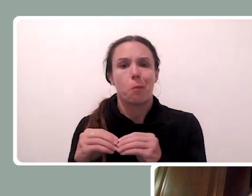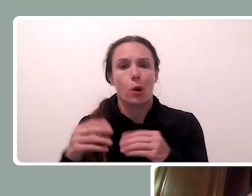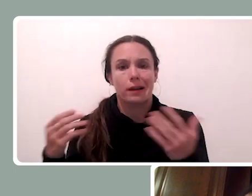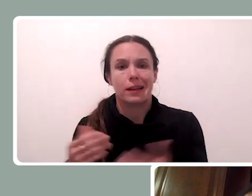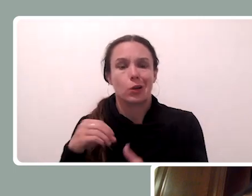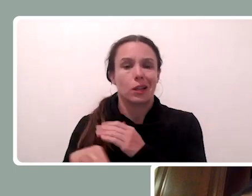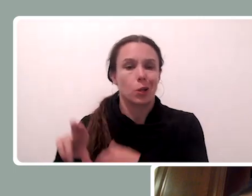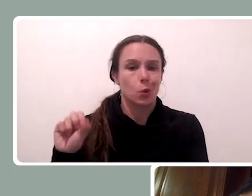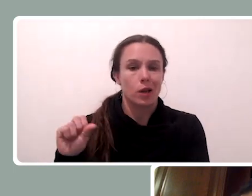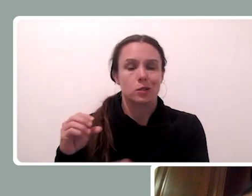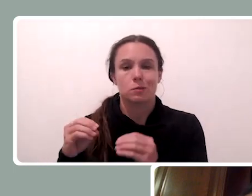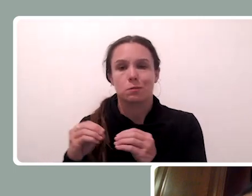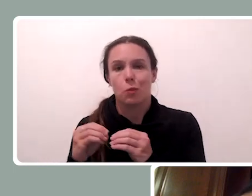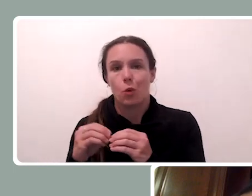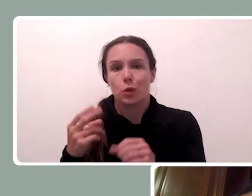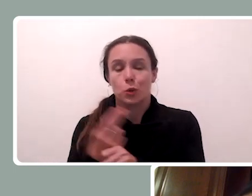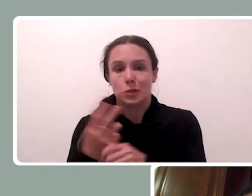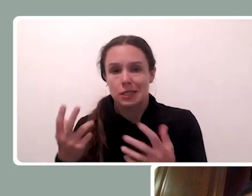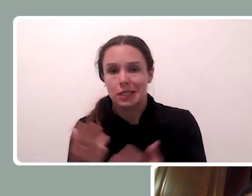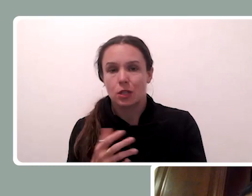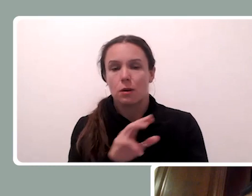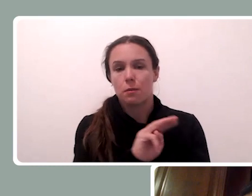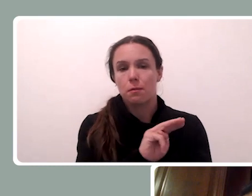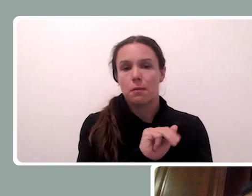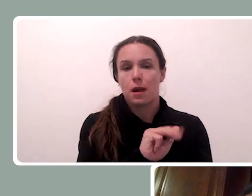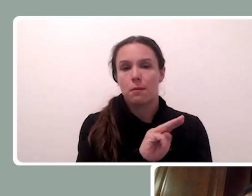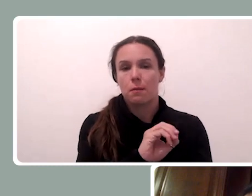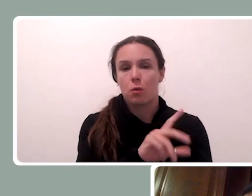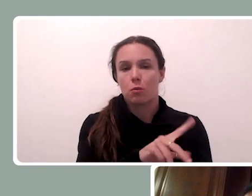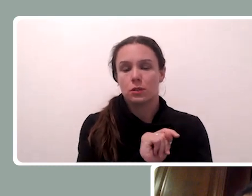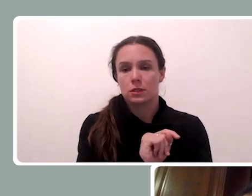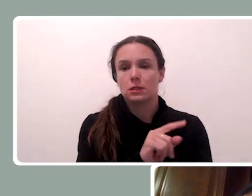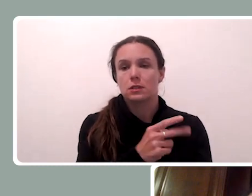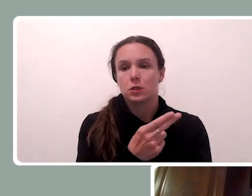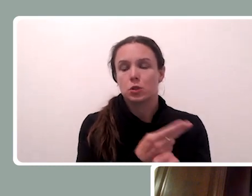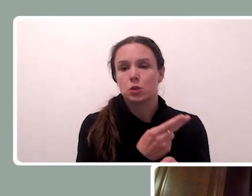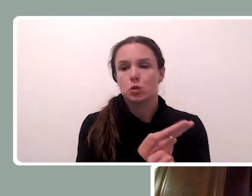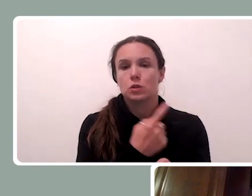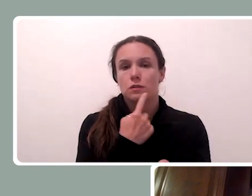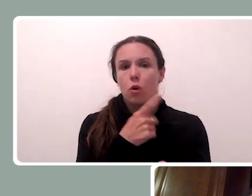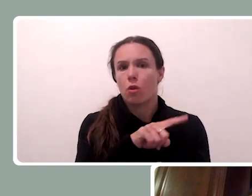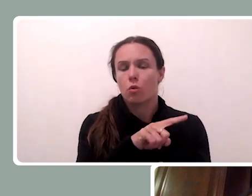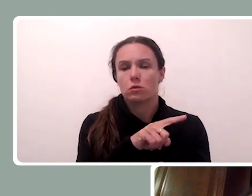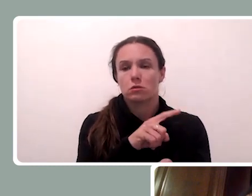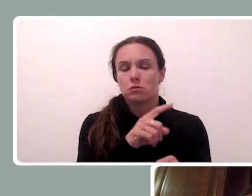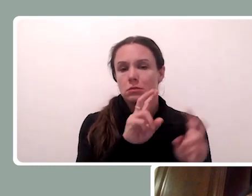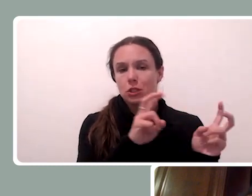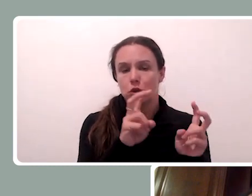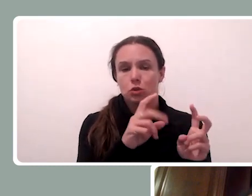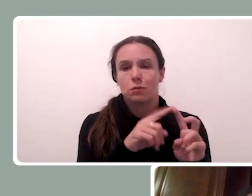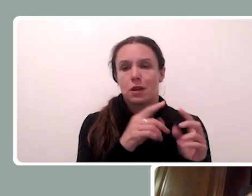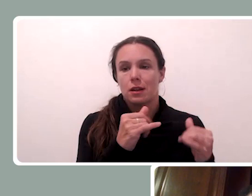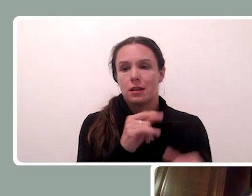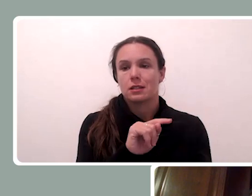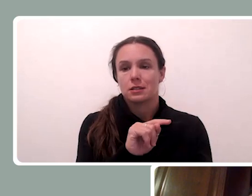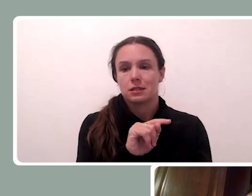used more in the US. Mammoprint used to be done only on fresh frozen tissues, and now it can be done in paraffin embedded blocks